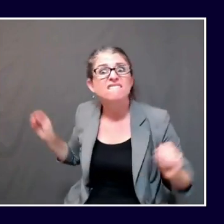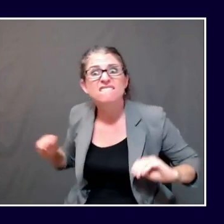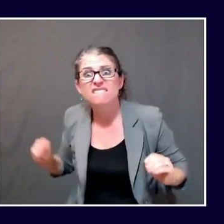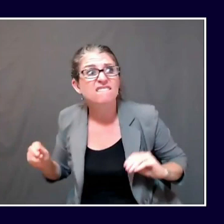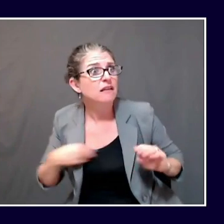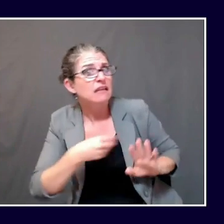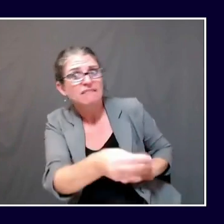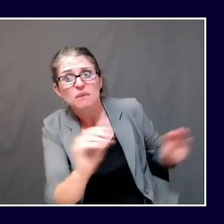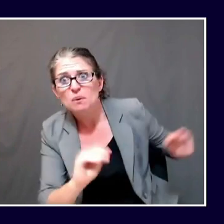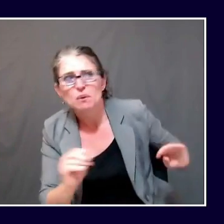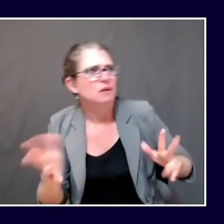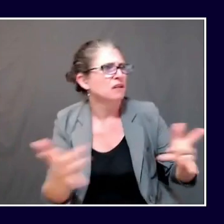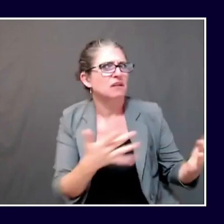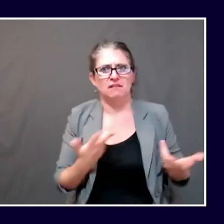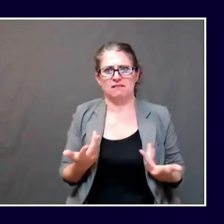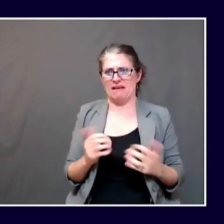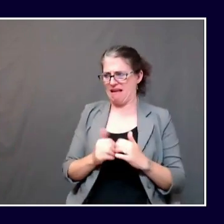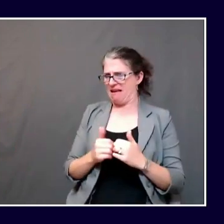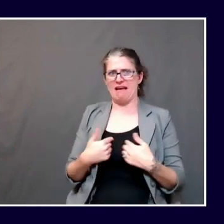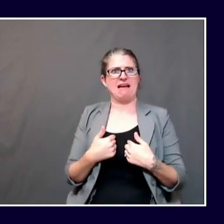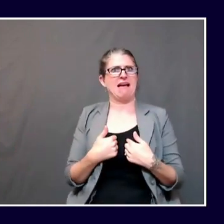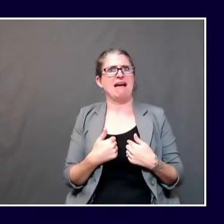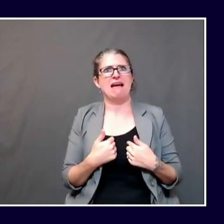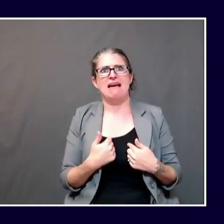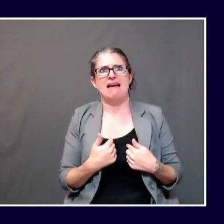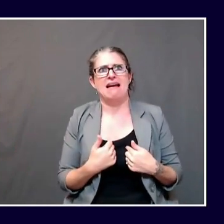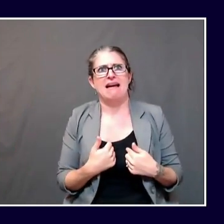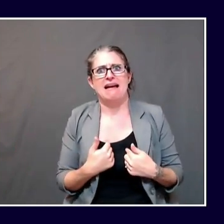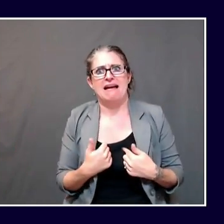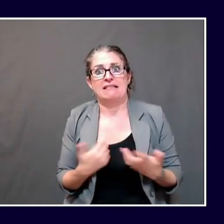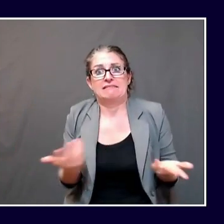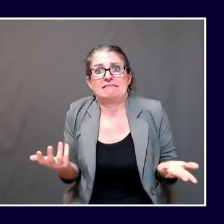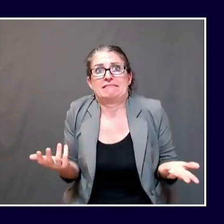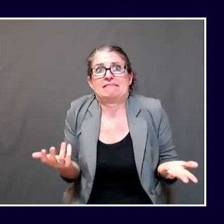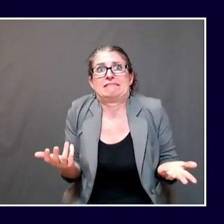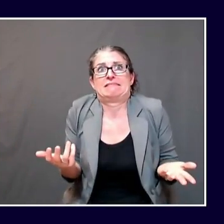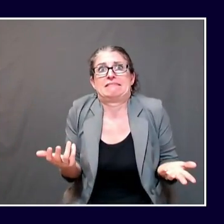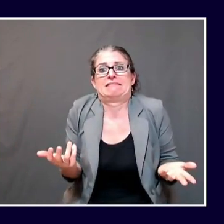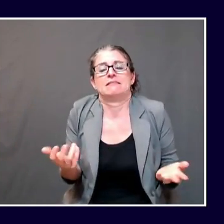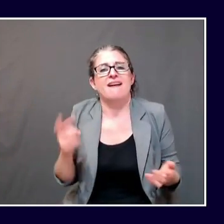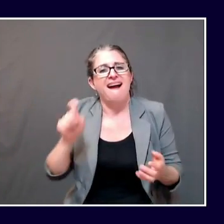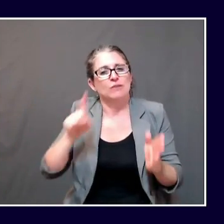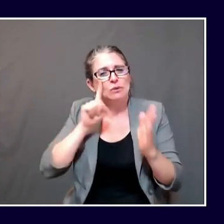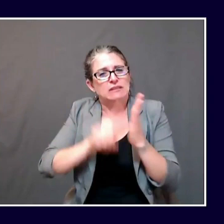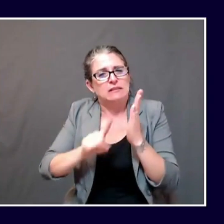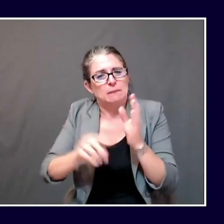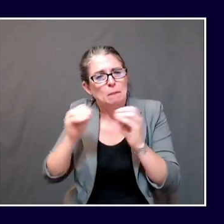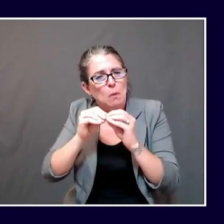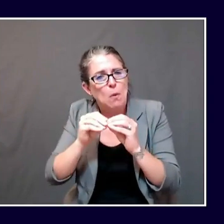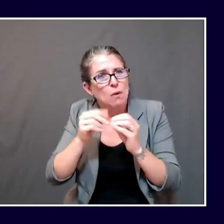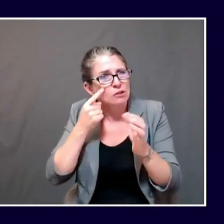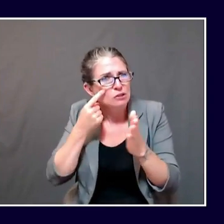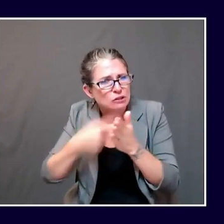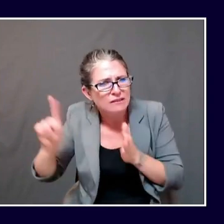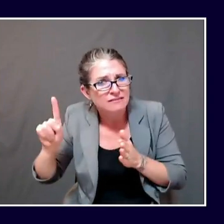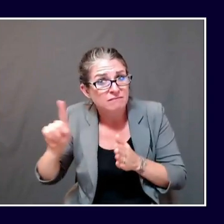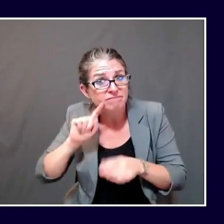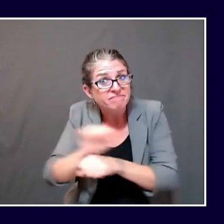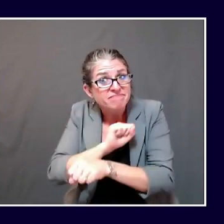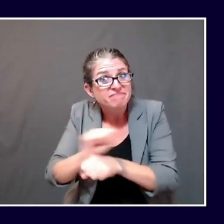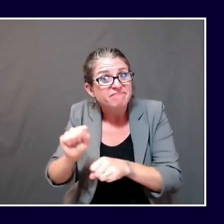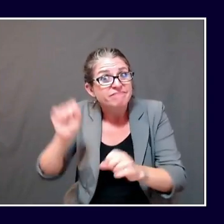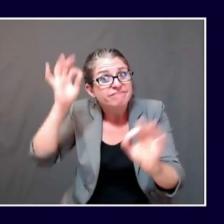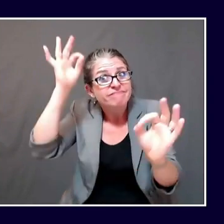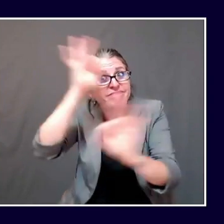outbreaks. That may eventually turn out to be pure community transmission, but that usually takes us a few weeks before we've